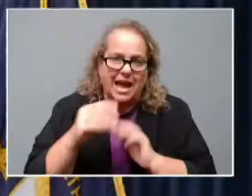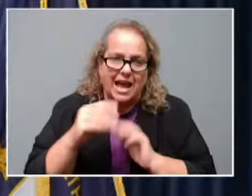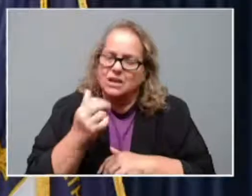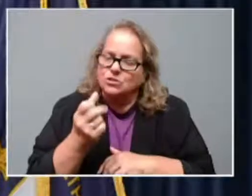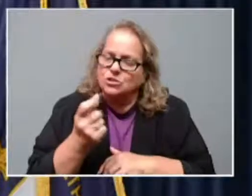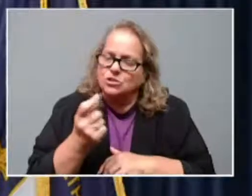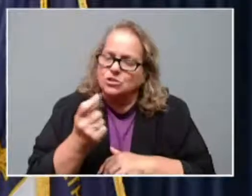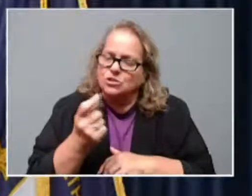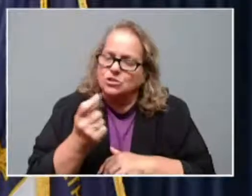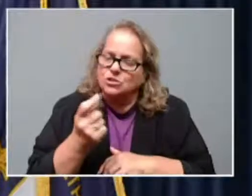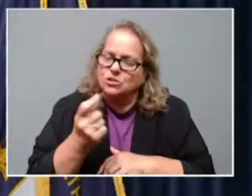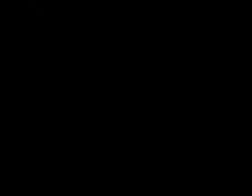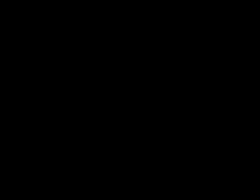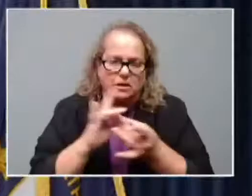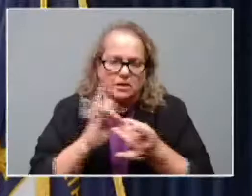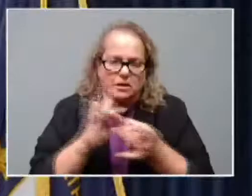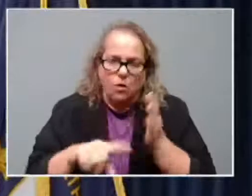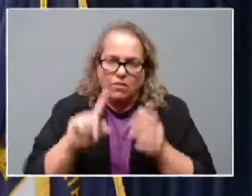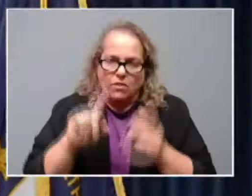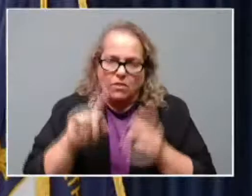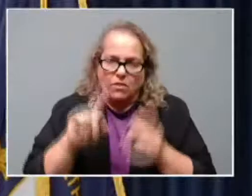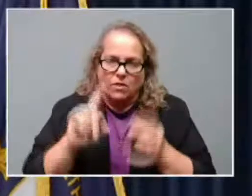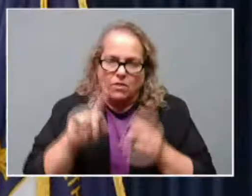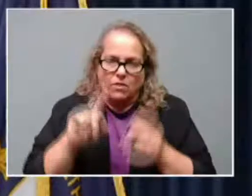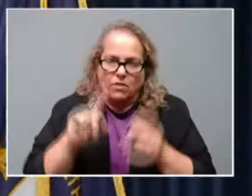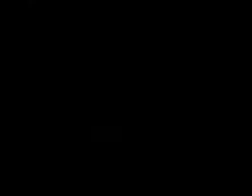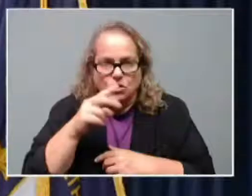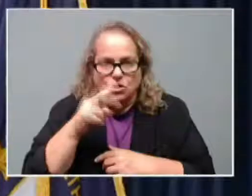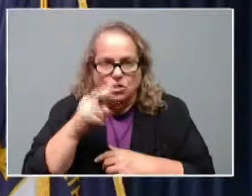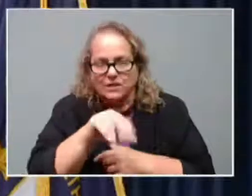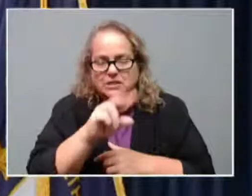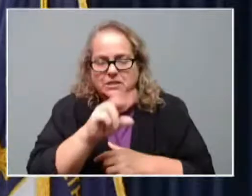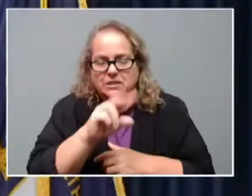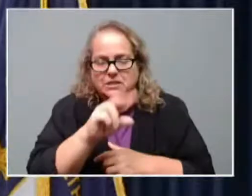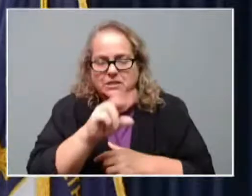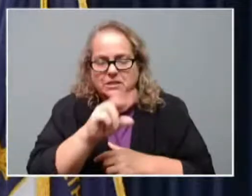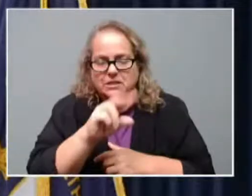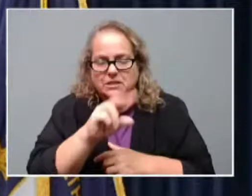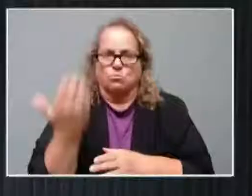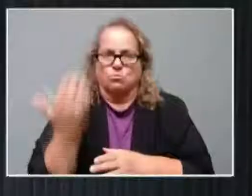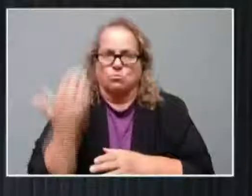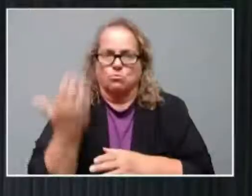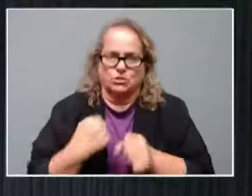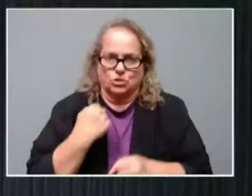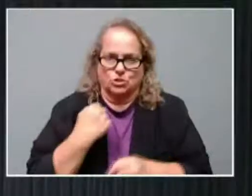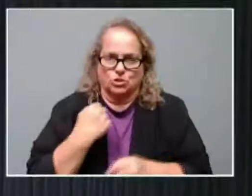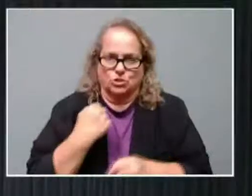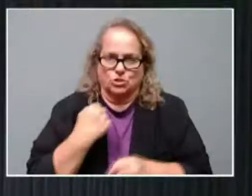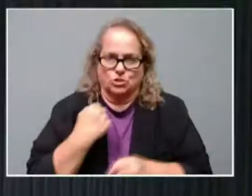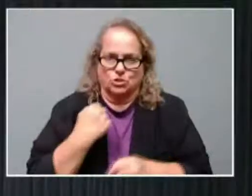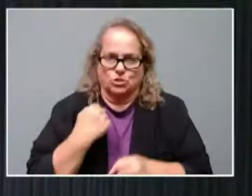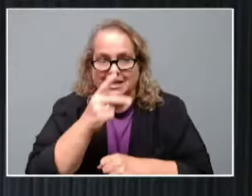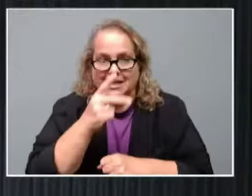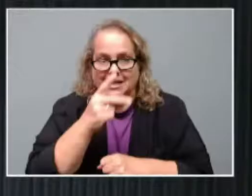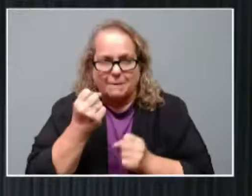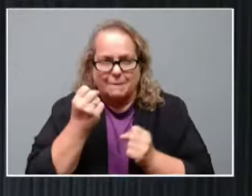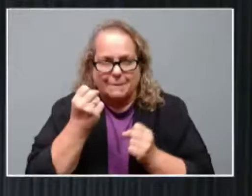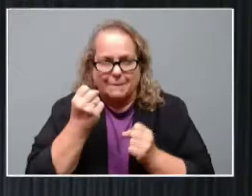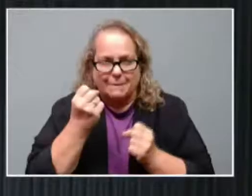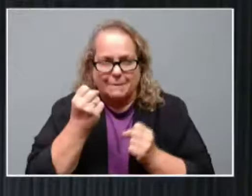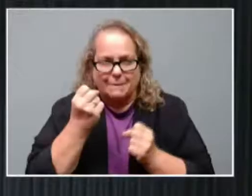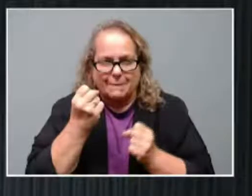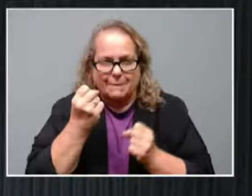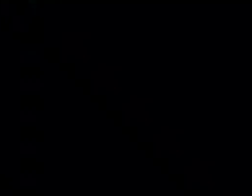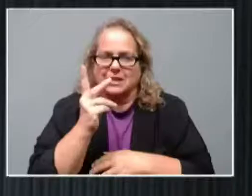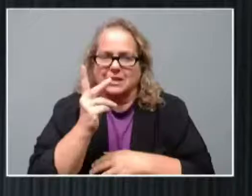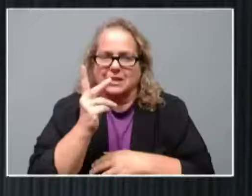what the governor said. This is a good one. This is the previous year. You can see a lot in Western Kentucky that only